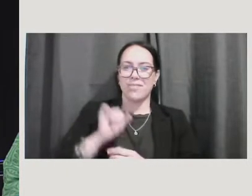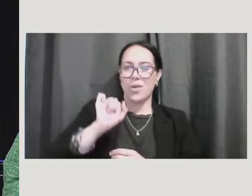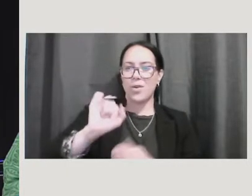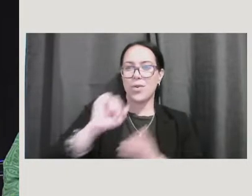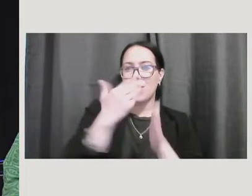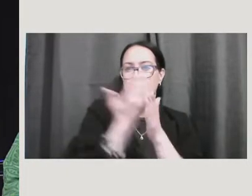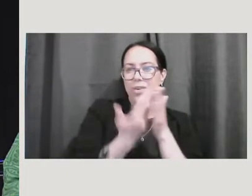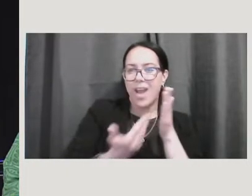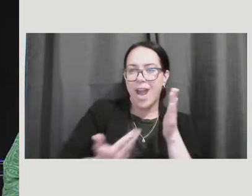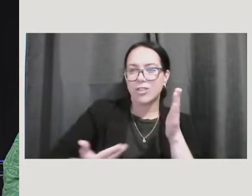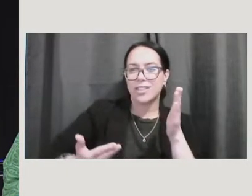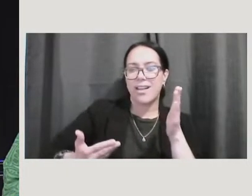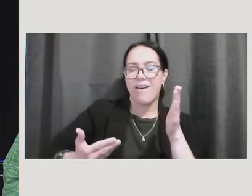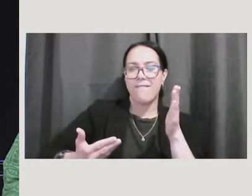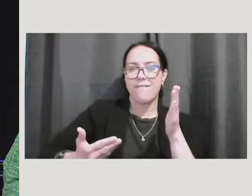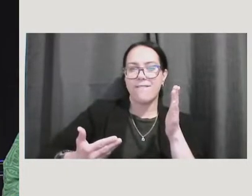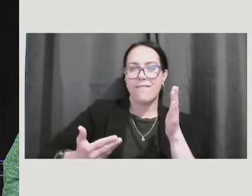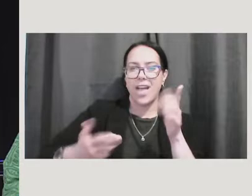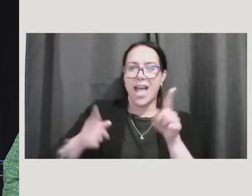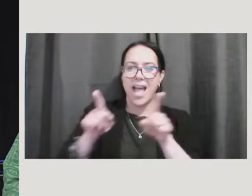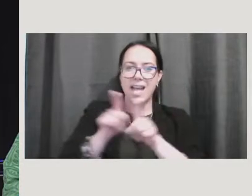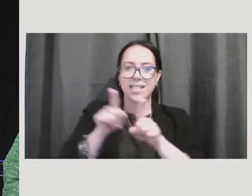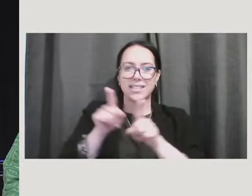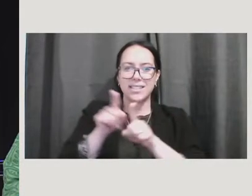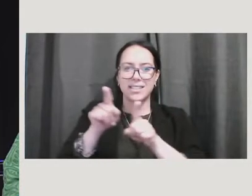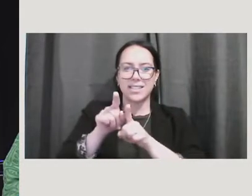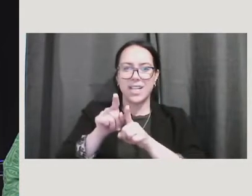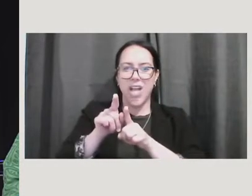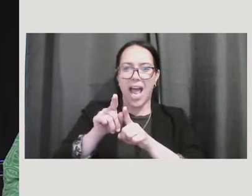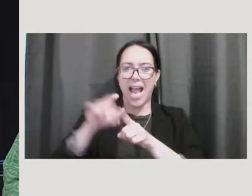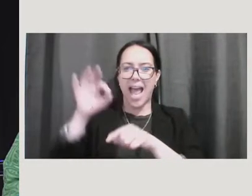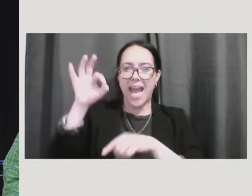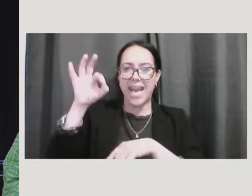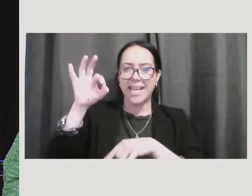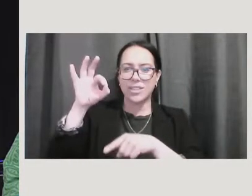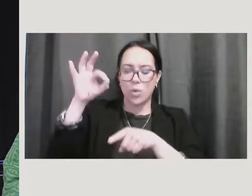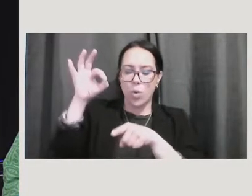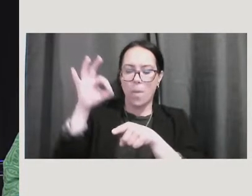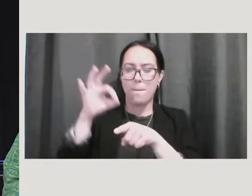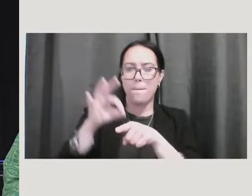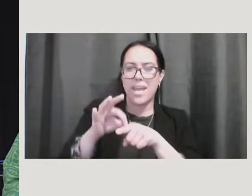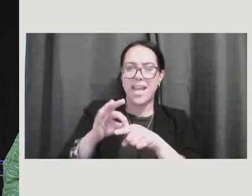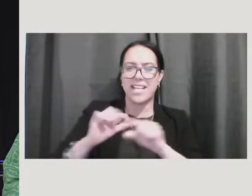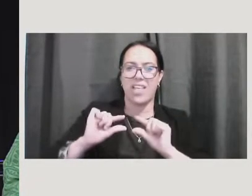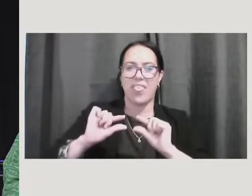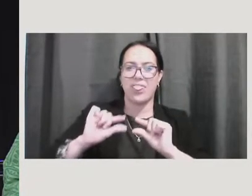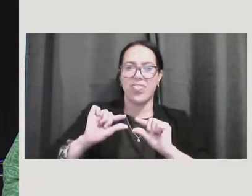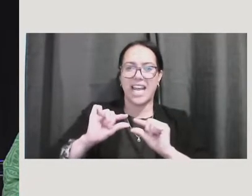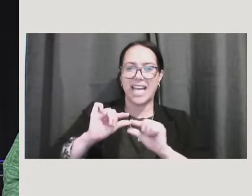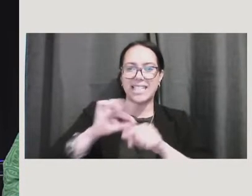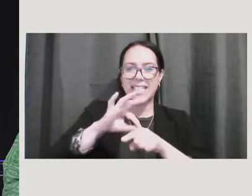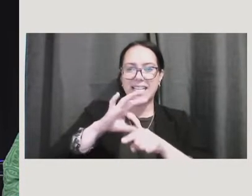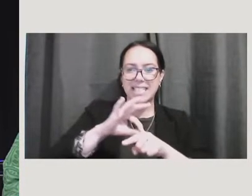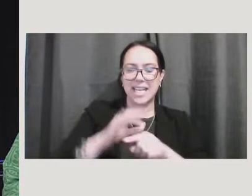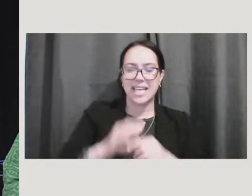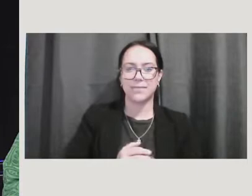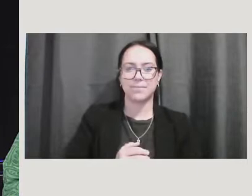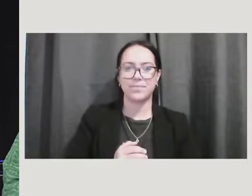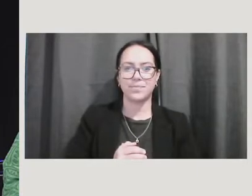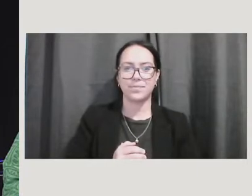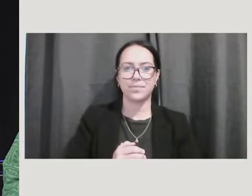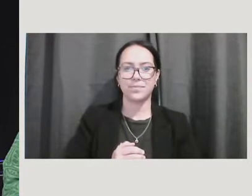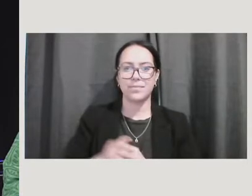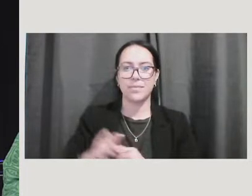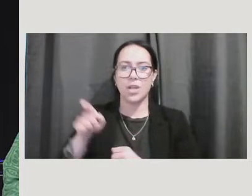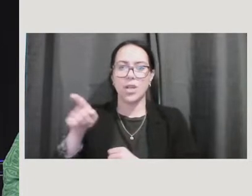needle that pierces the thickest skin the ink of your pen blending without